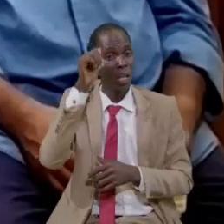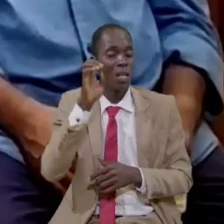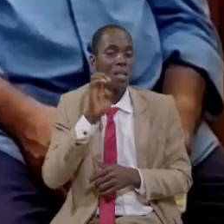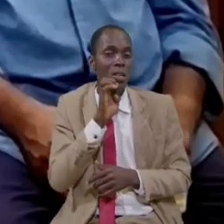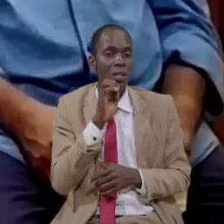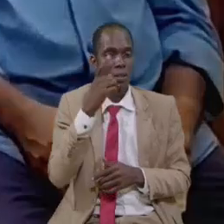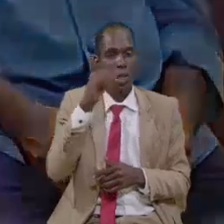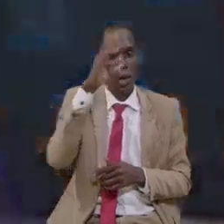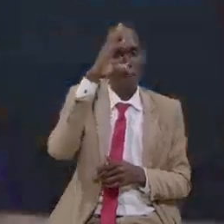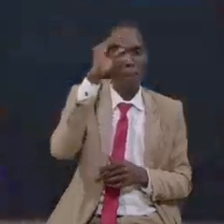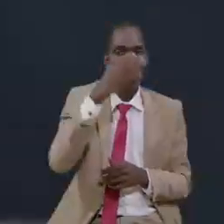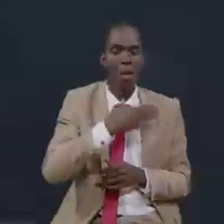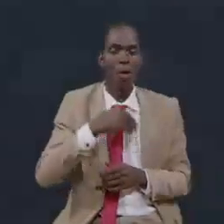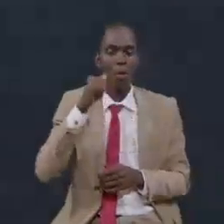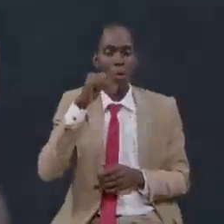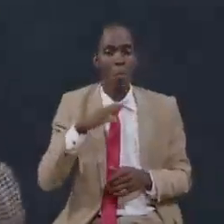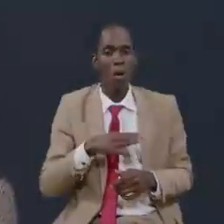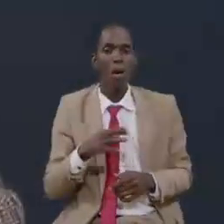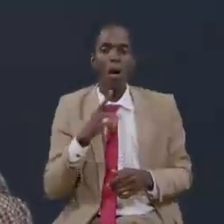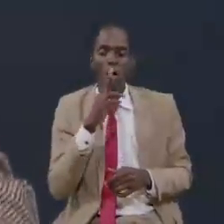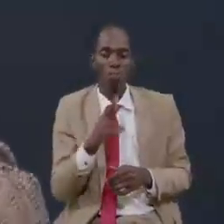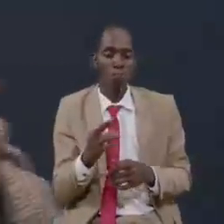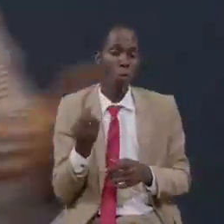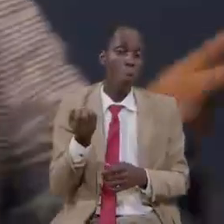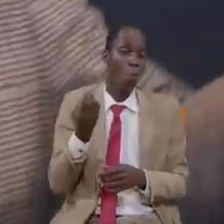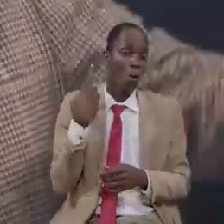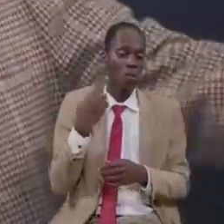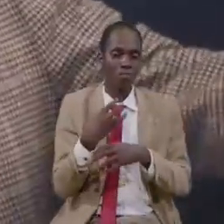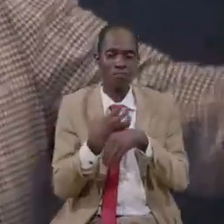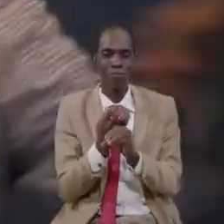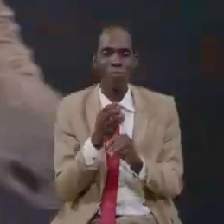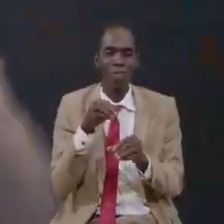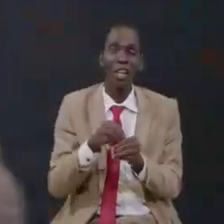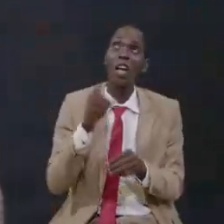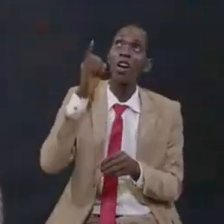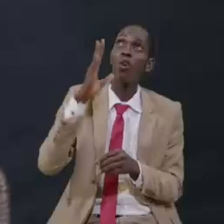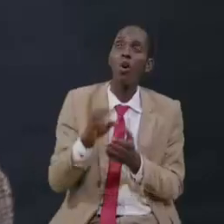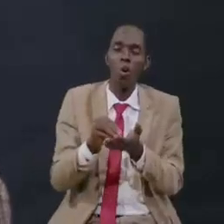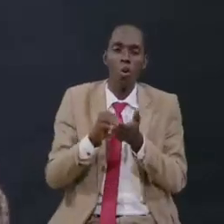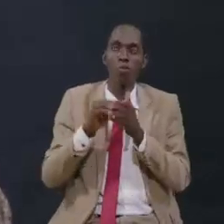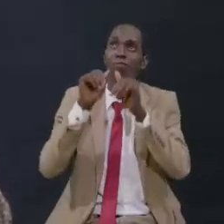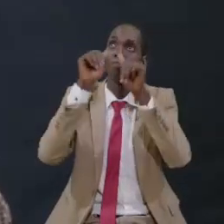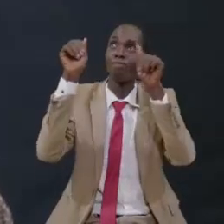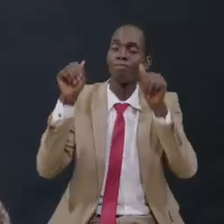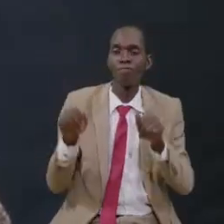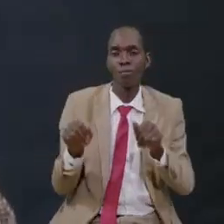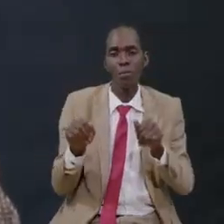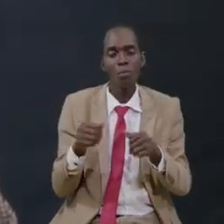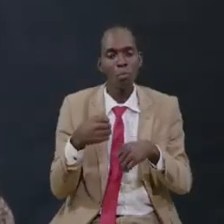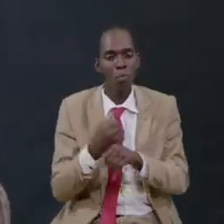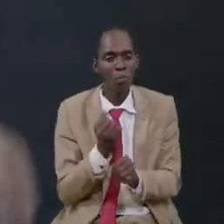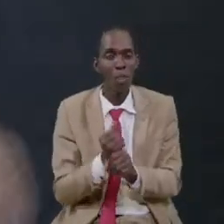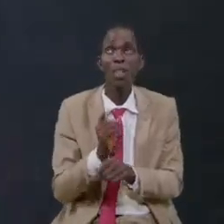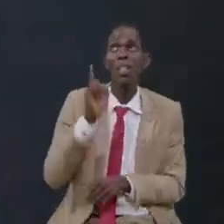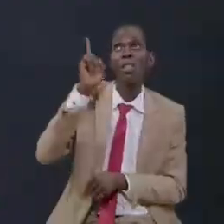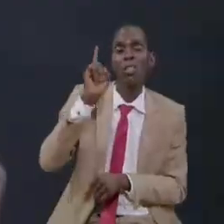they were created in God's likeness. After his image made he them, both